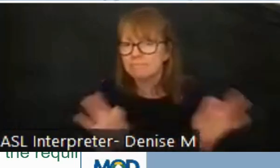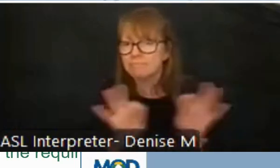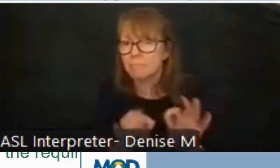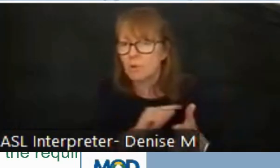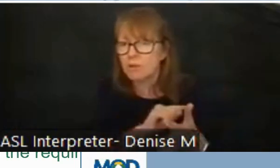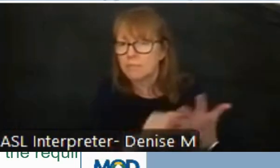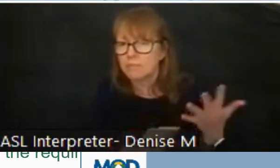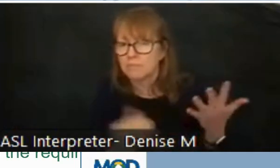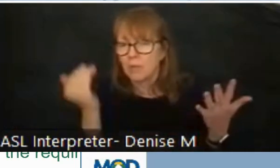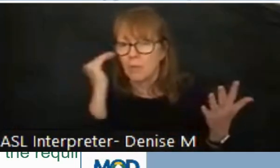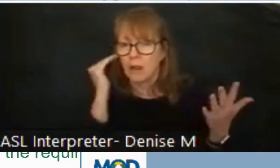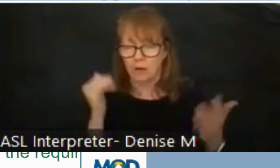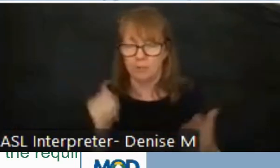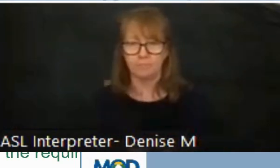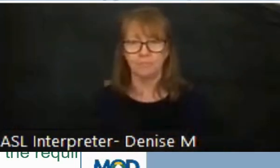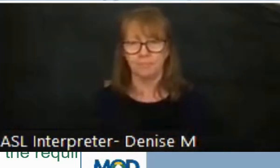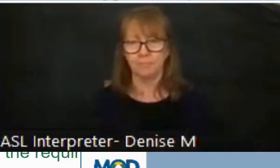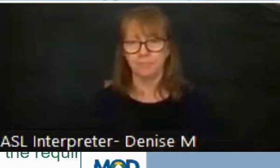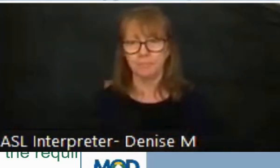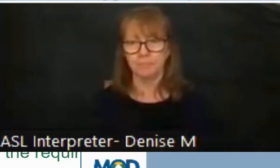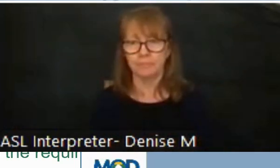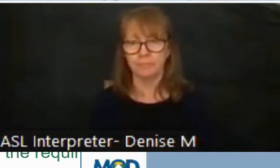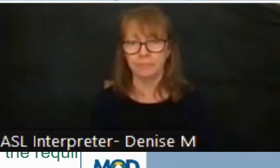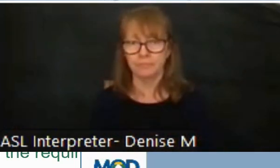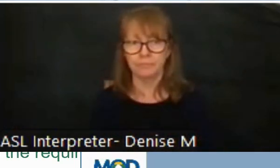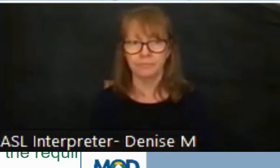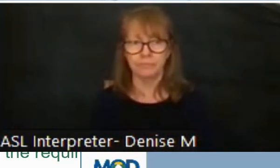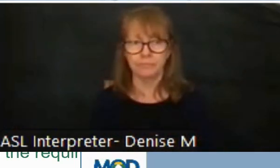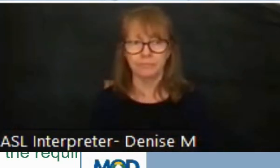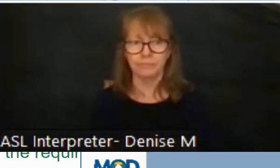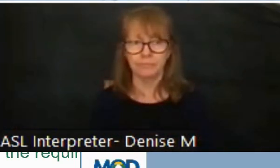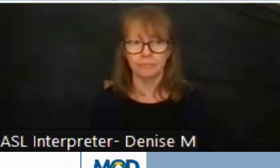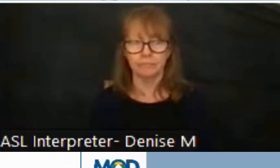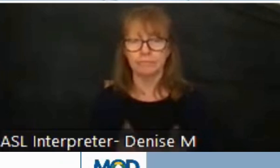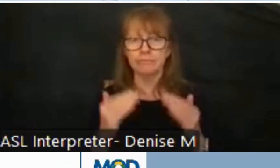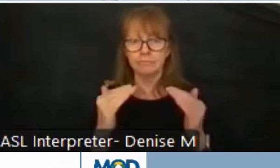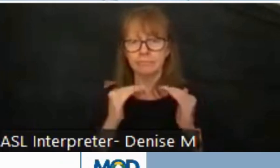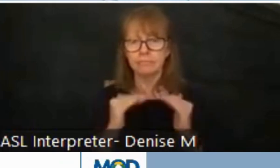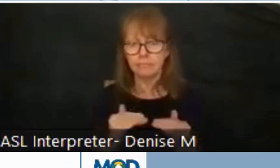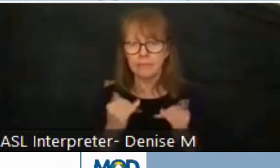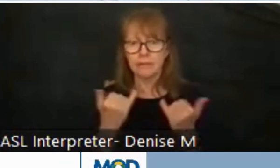practice evaluating whether a request is reasonable.